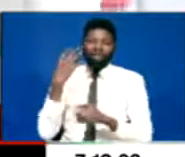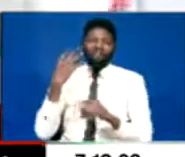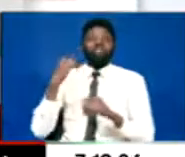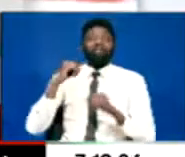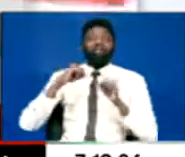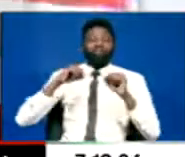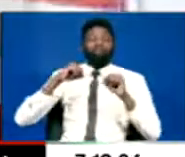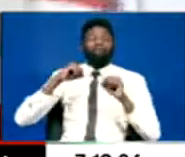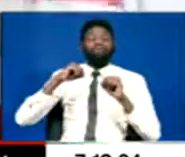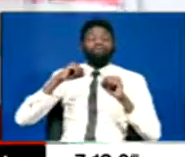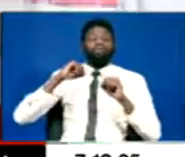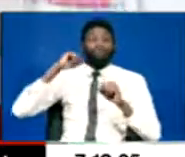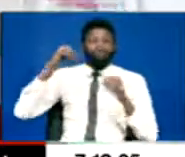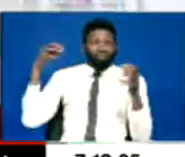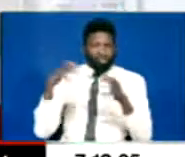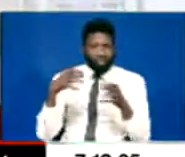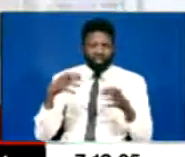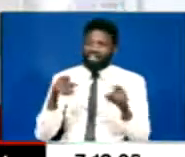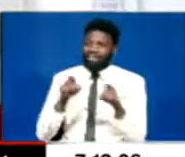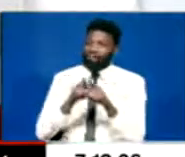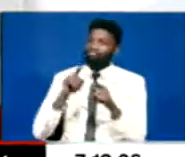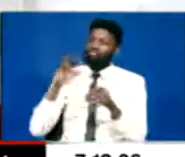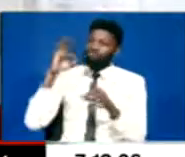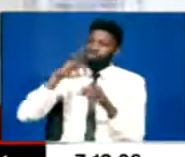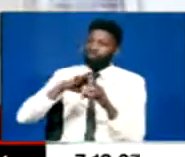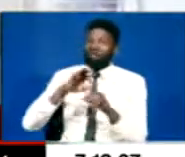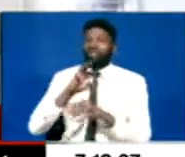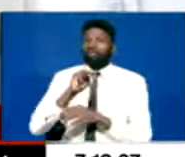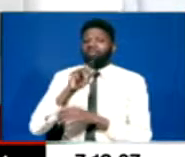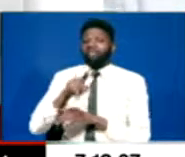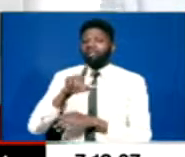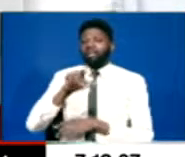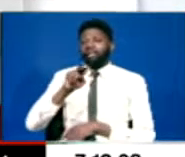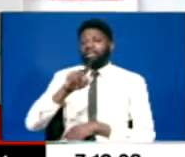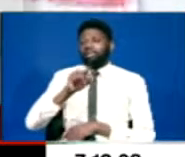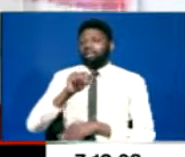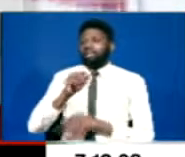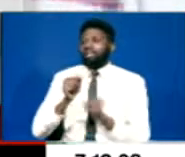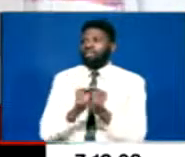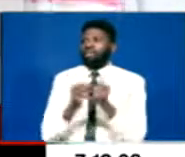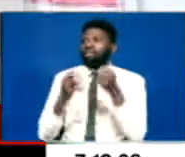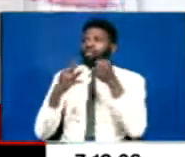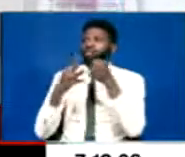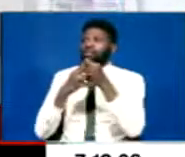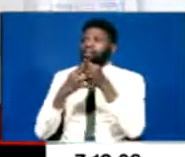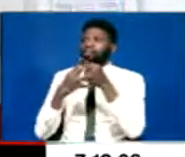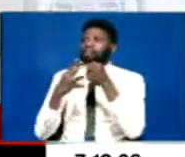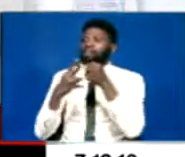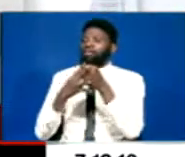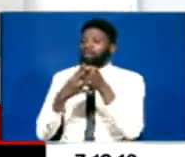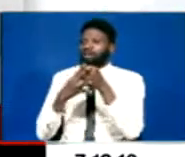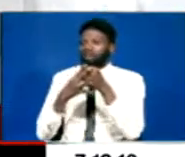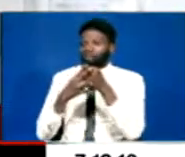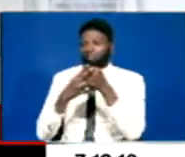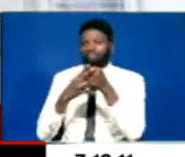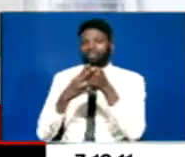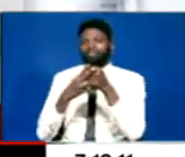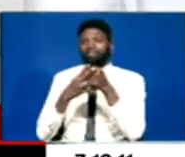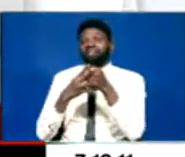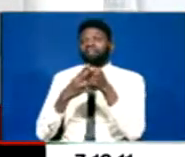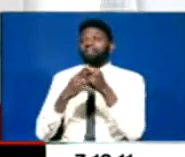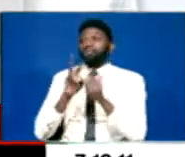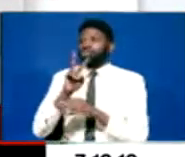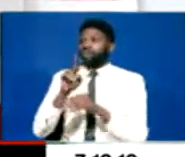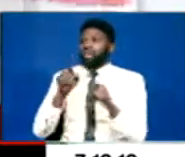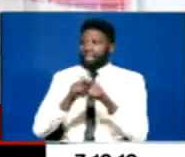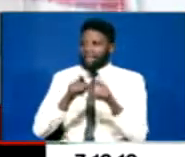as a Member of Parliament for Langata Constituency in Nairobi. He would win the seat again in 1997, when he also vied